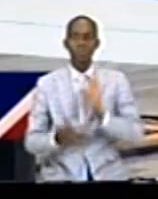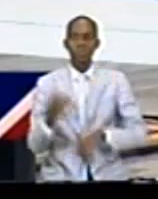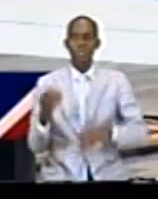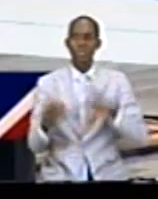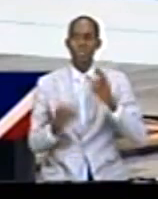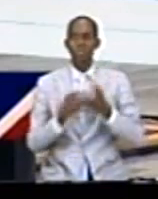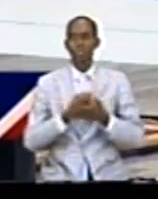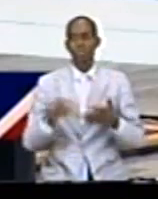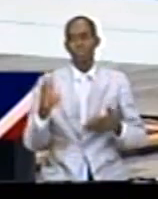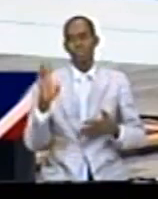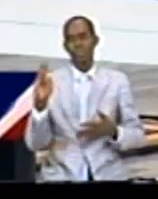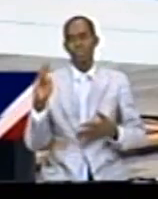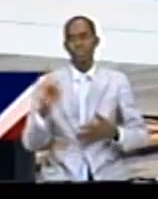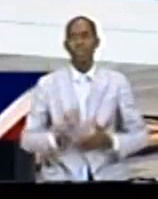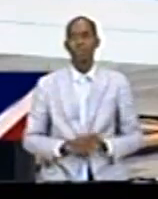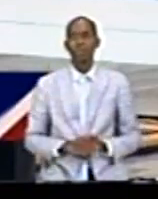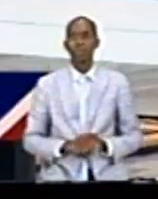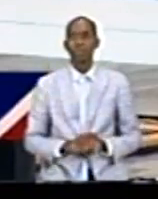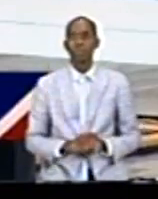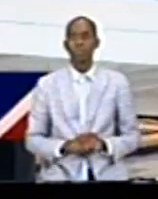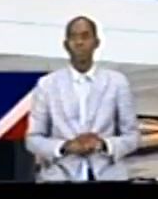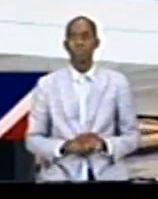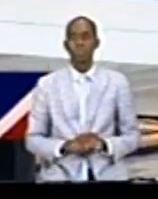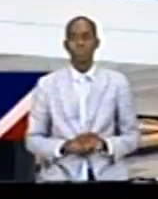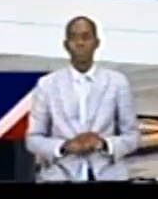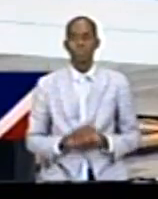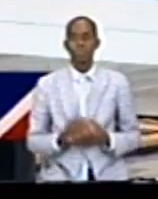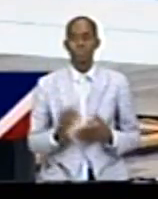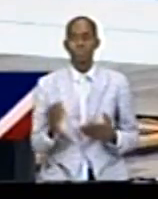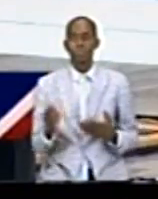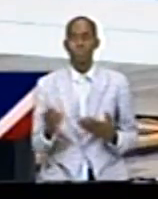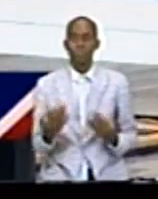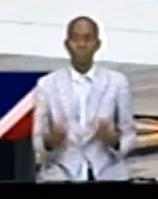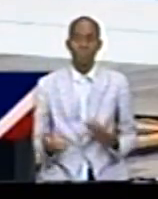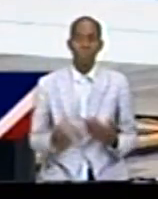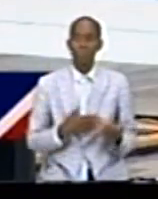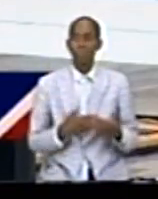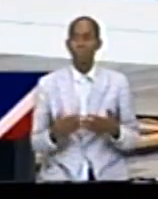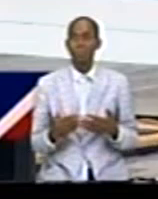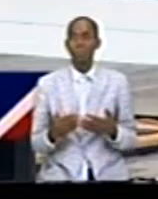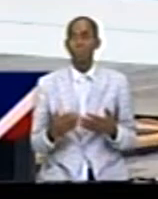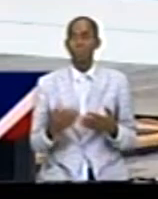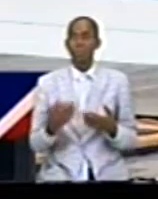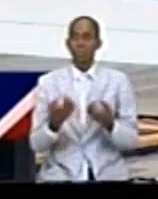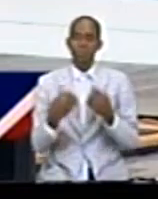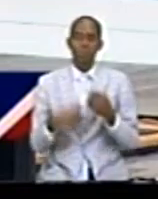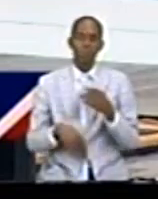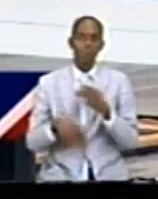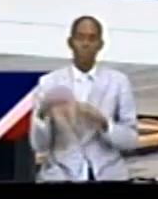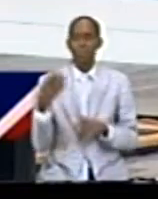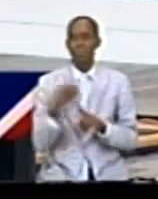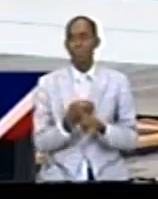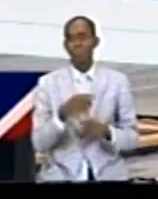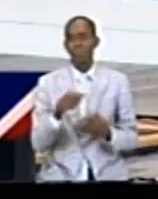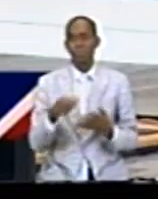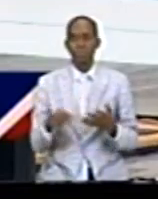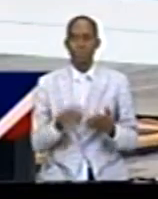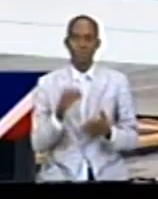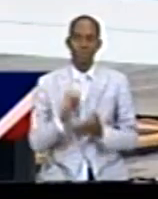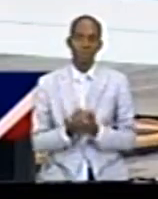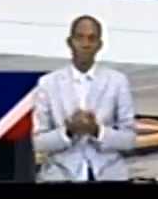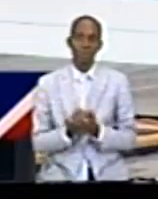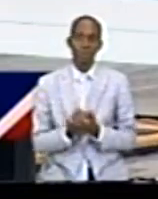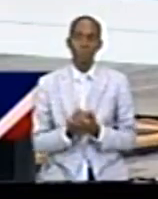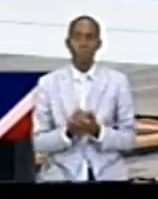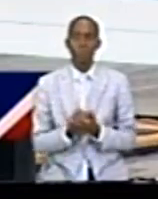verse 17. Wherefore, come out from among them. You've